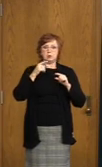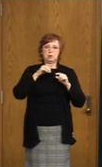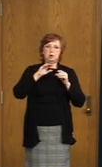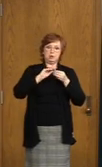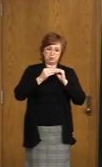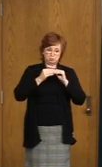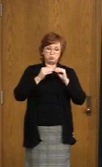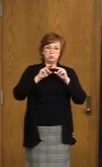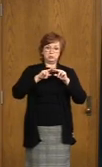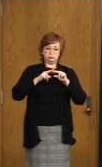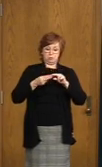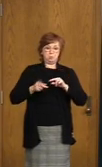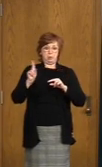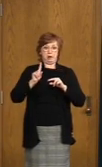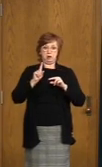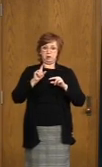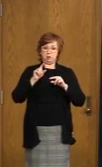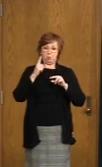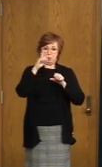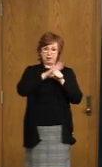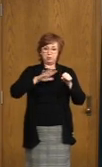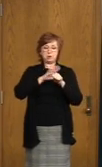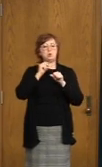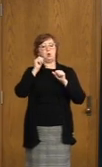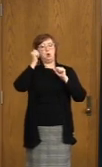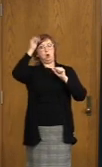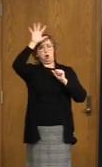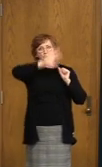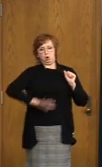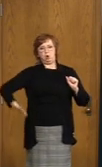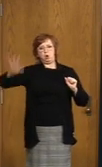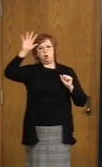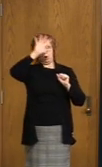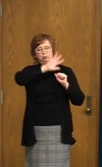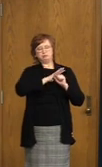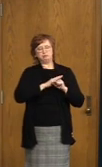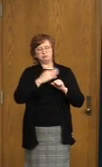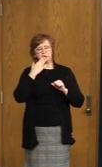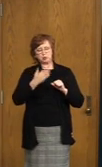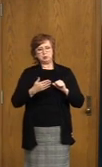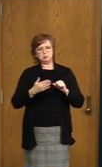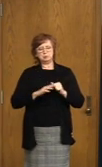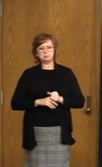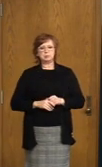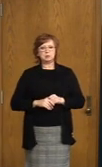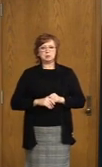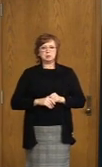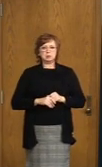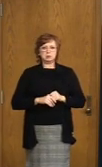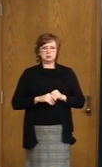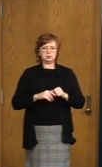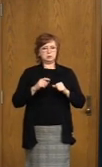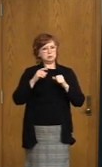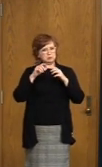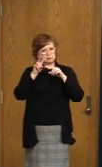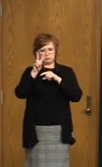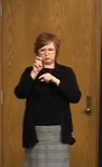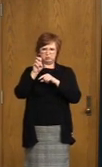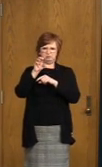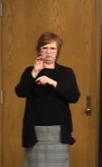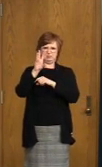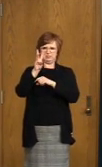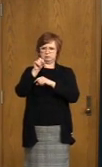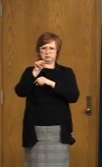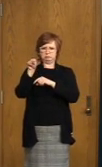still too high, unfortunately, in terms of the numbers of hospitalized and deaths that it's leading to. And as the Premier